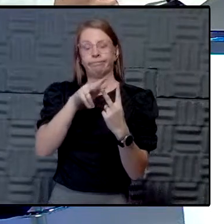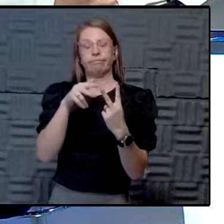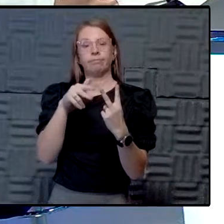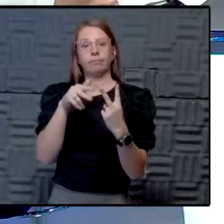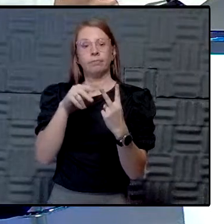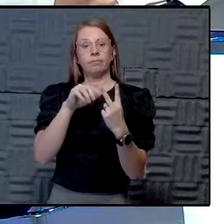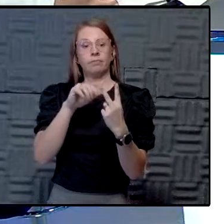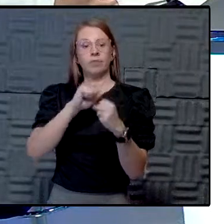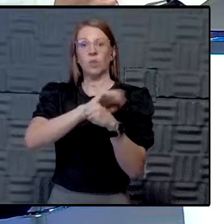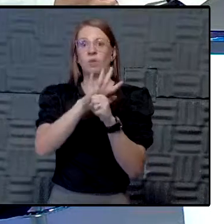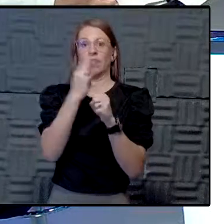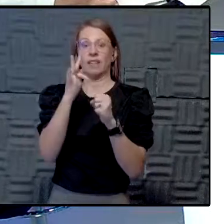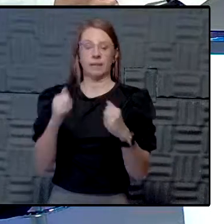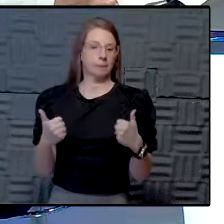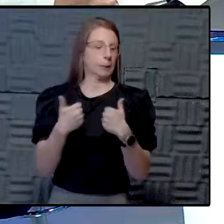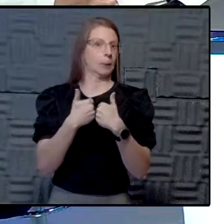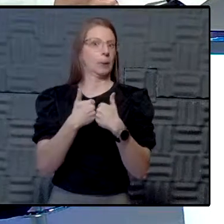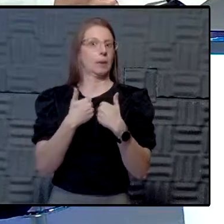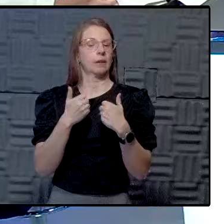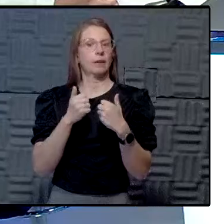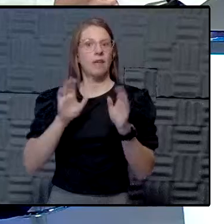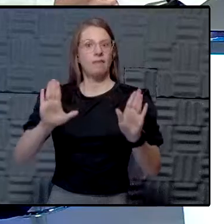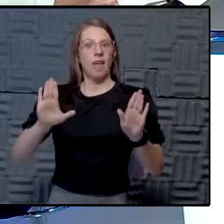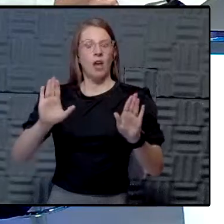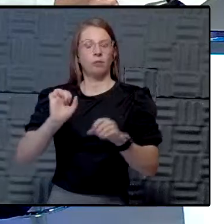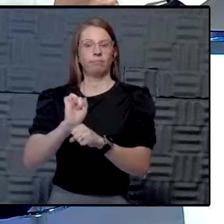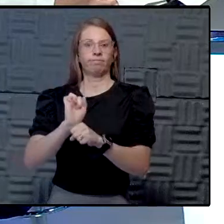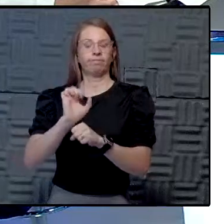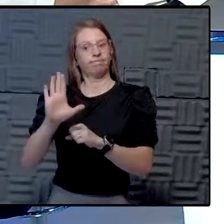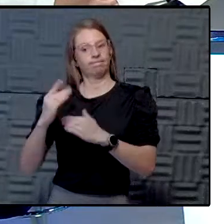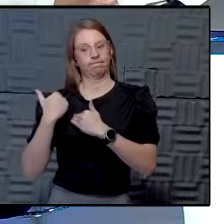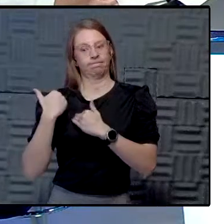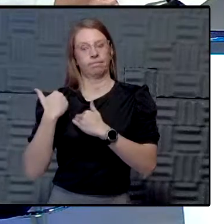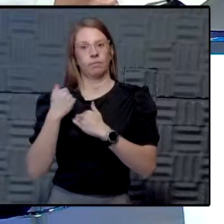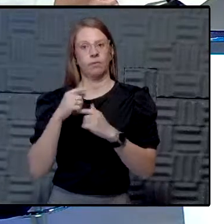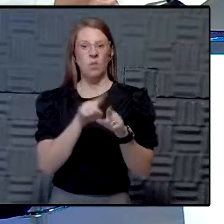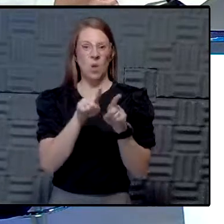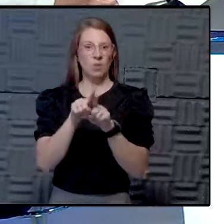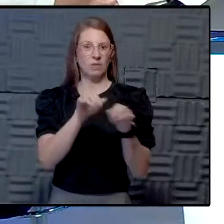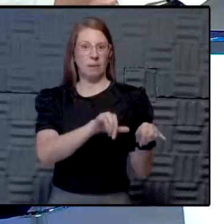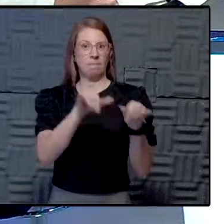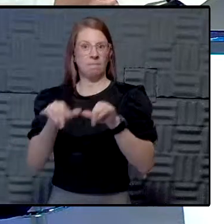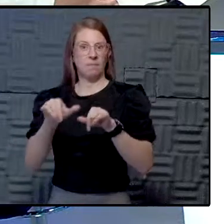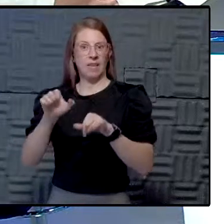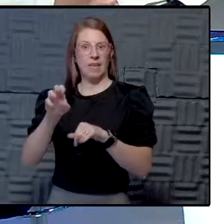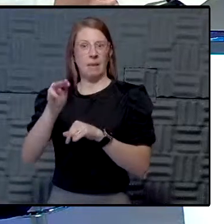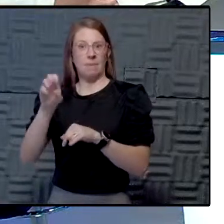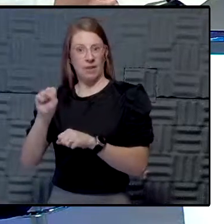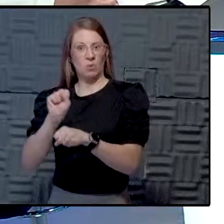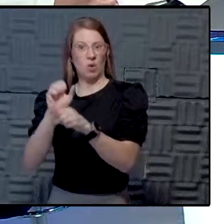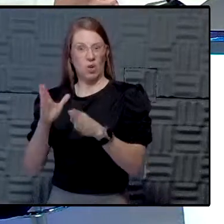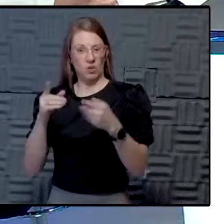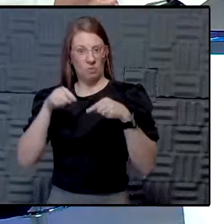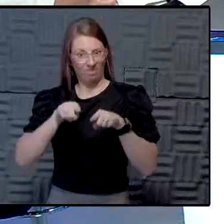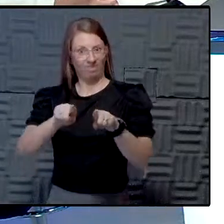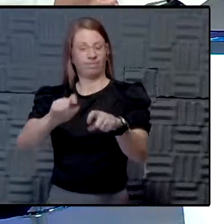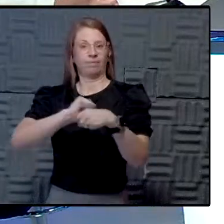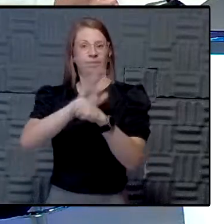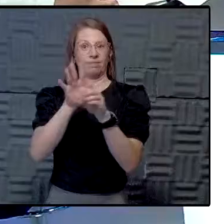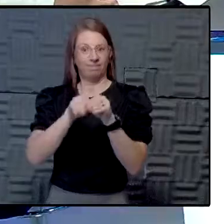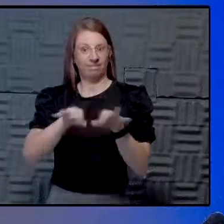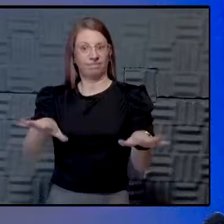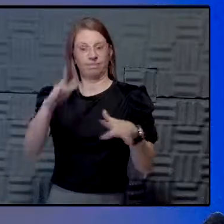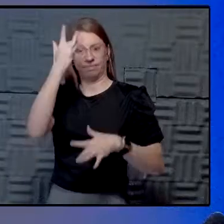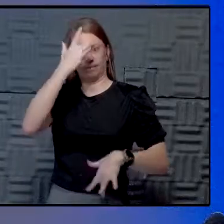challenging COVID-19 has made their jobs and the jobs of all of our emergency medical workers throughout the pandemic. In studio,